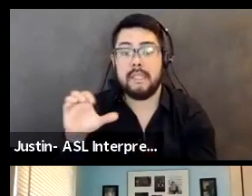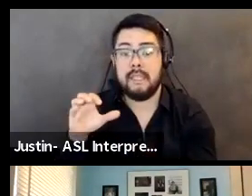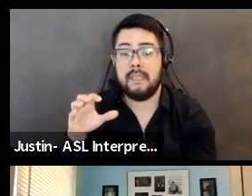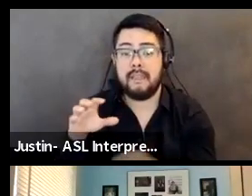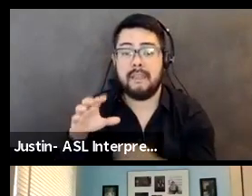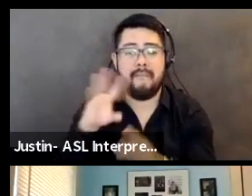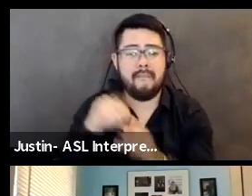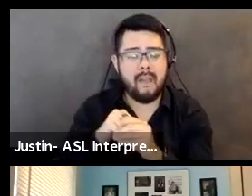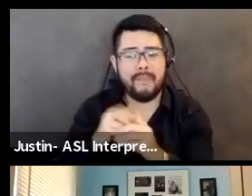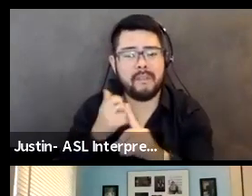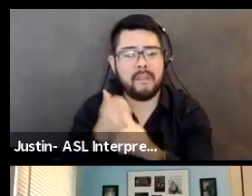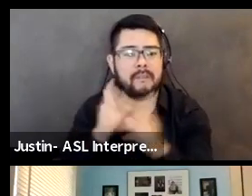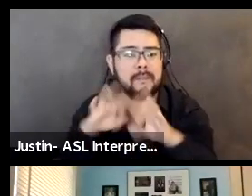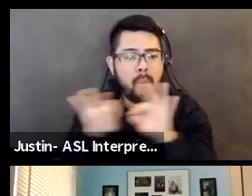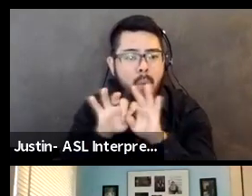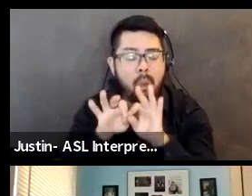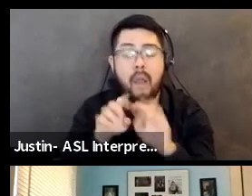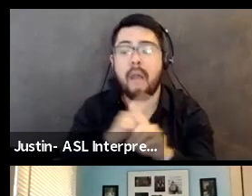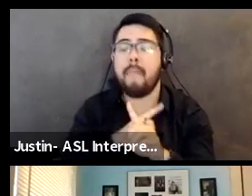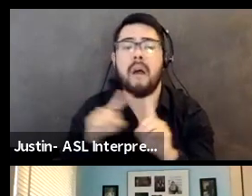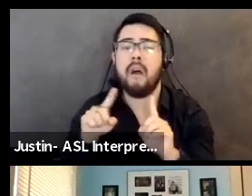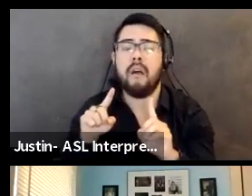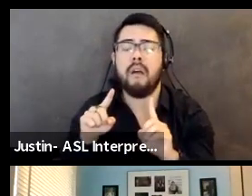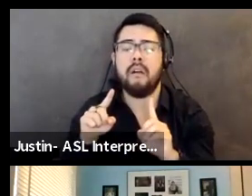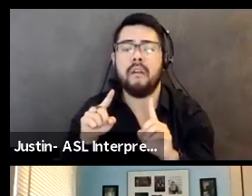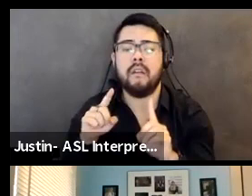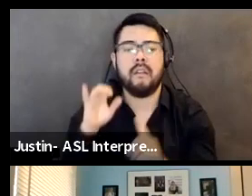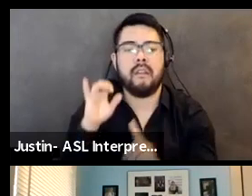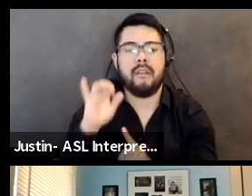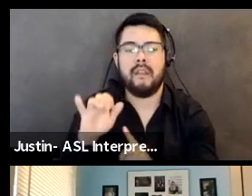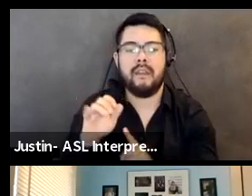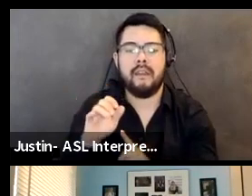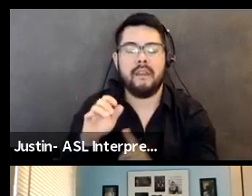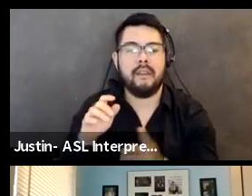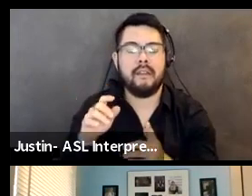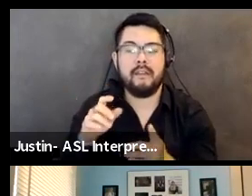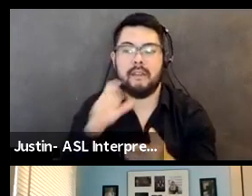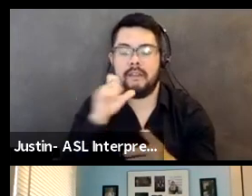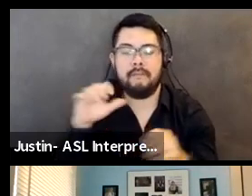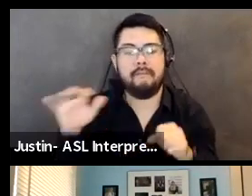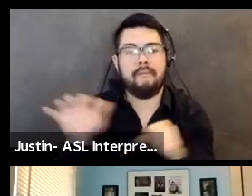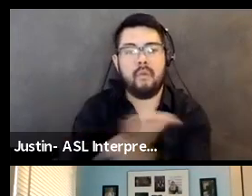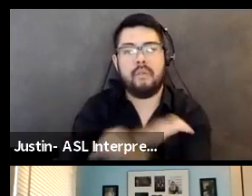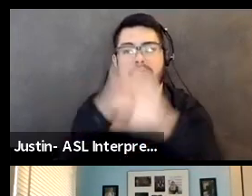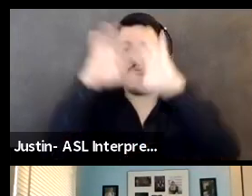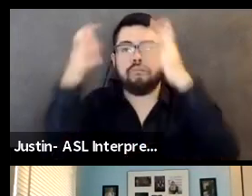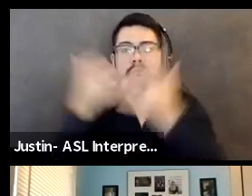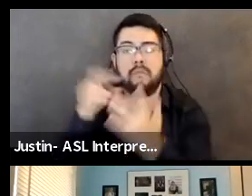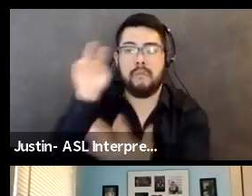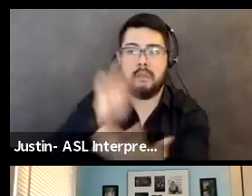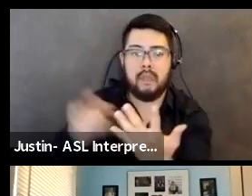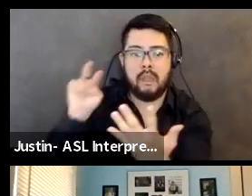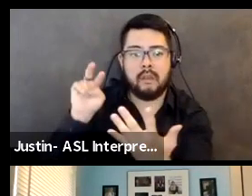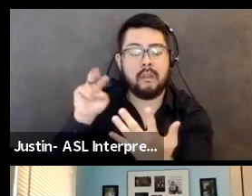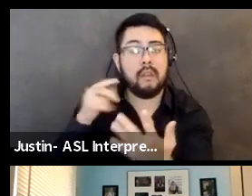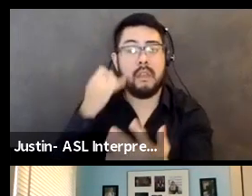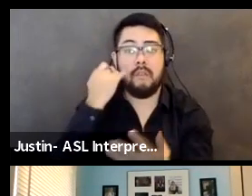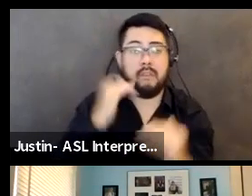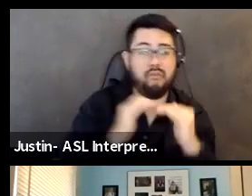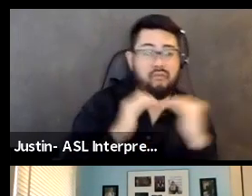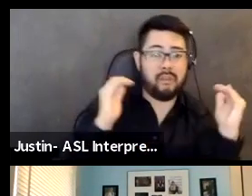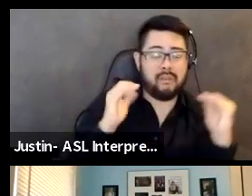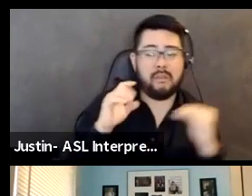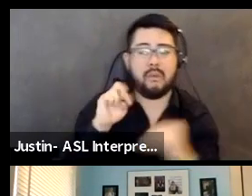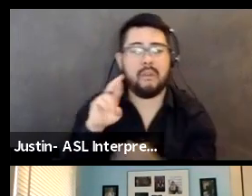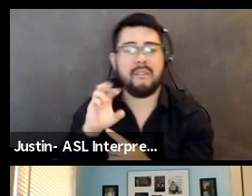critical it does not take a necessary whole system view of what's an issue of justice and a civil rights